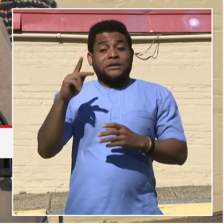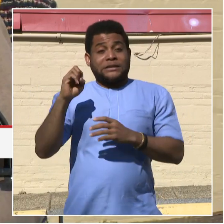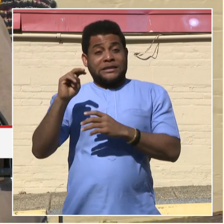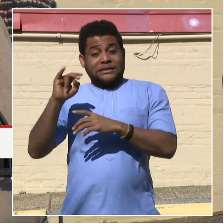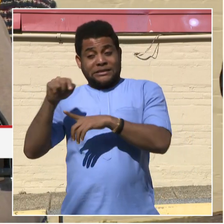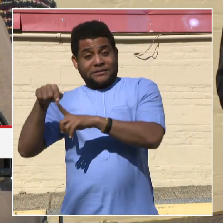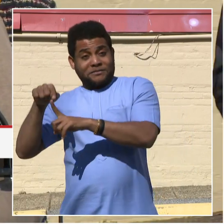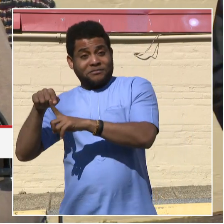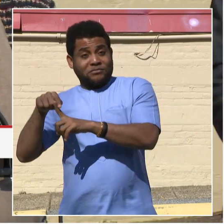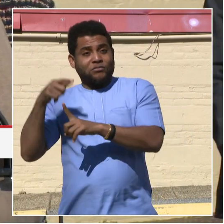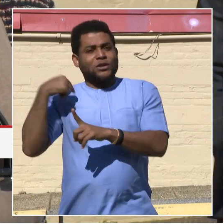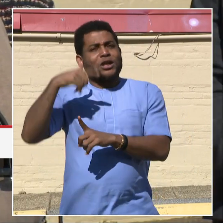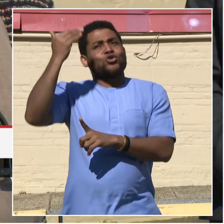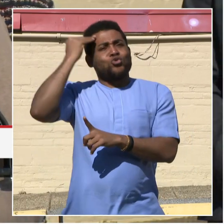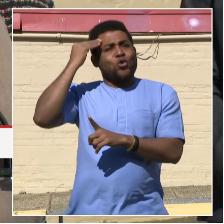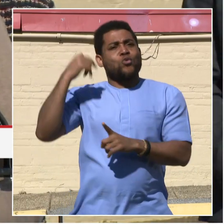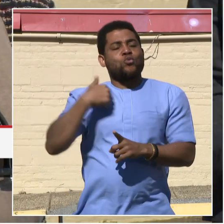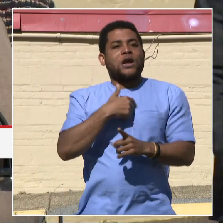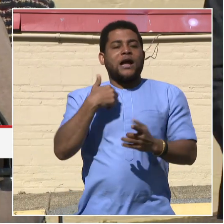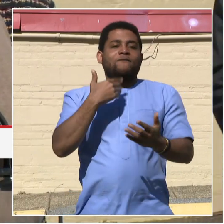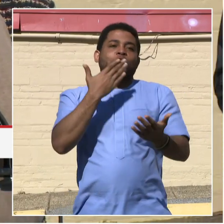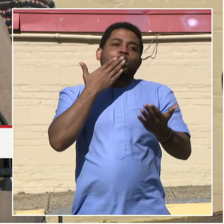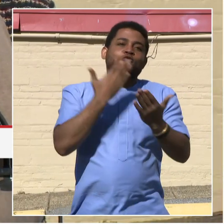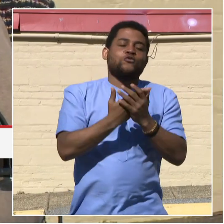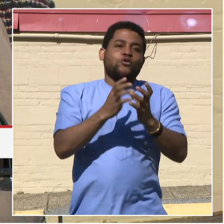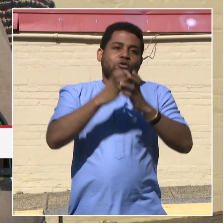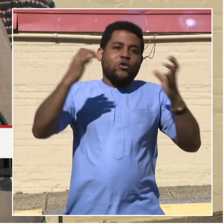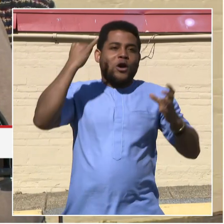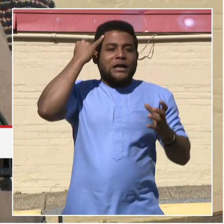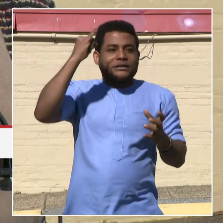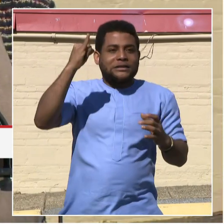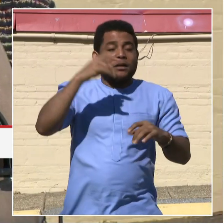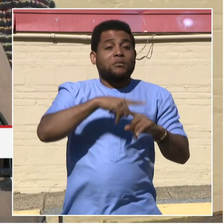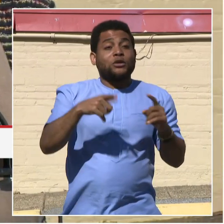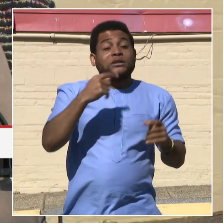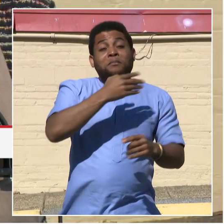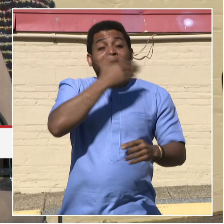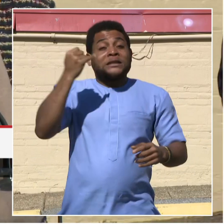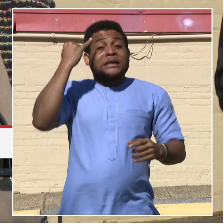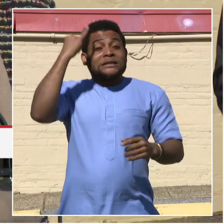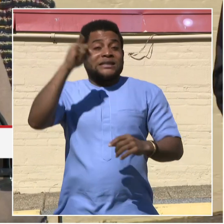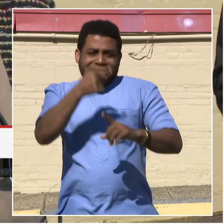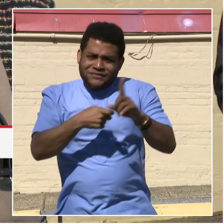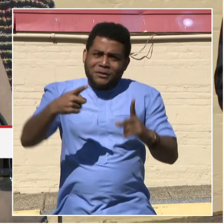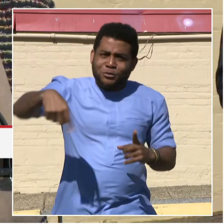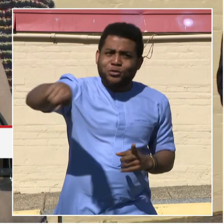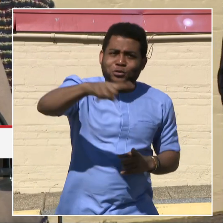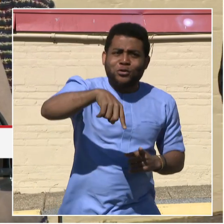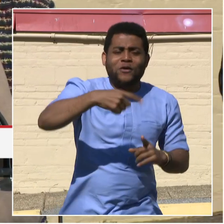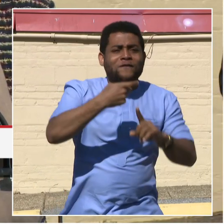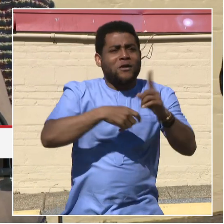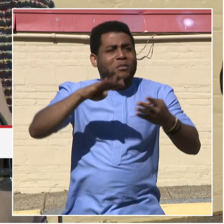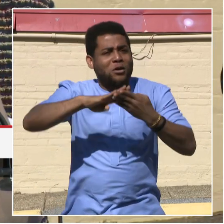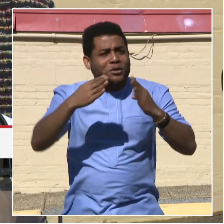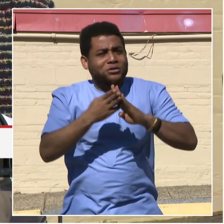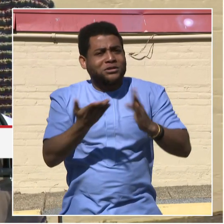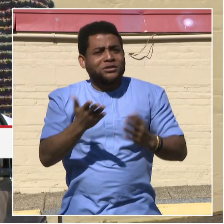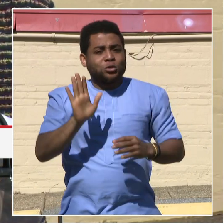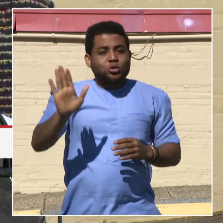We do. But the best ideas are from you. Those are the best ideas